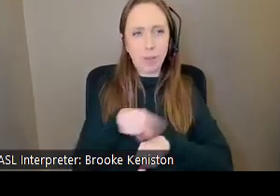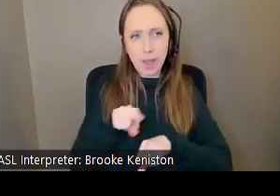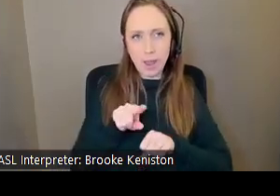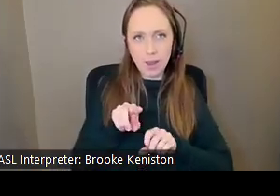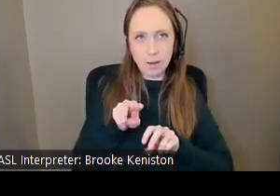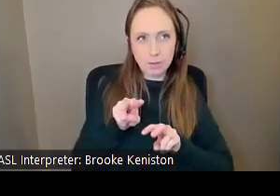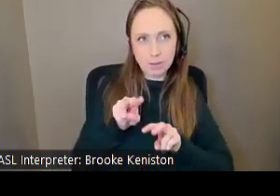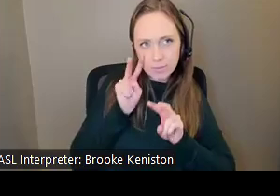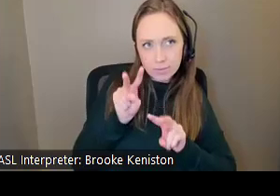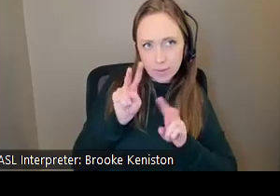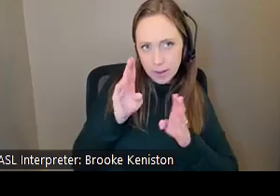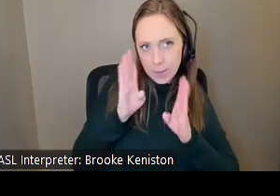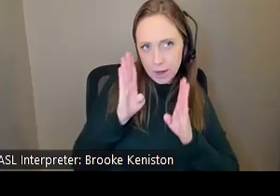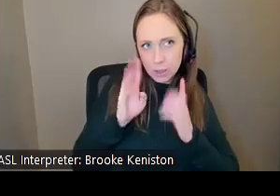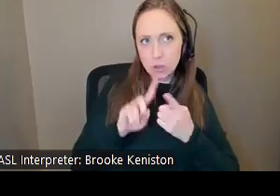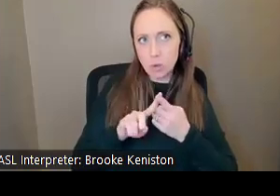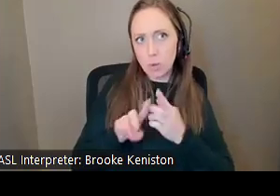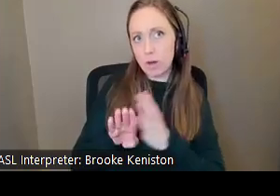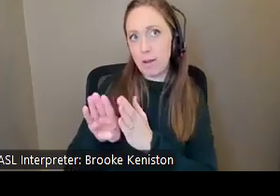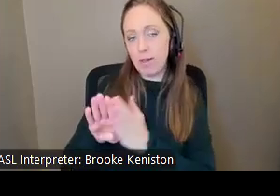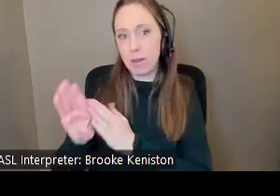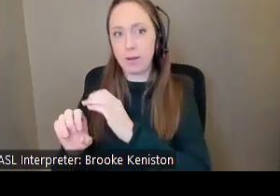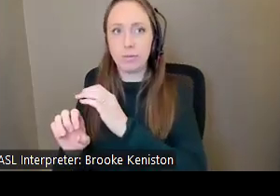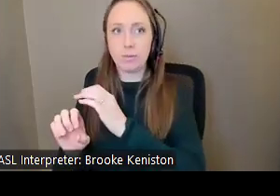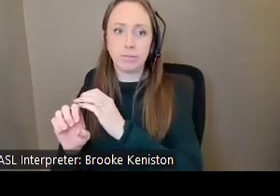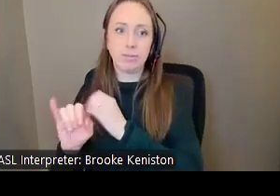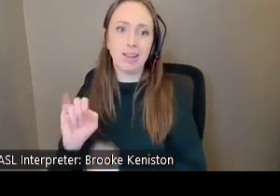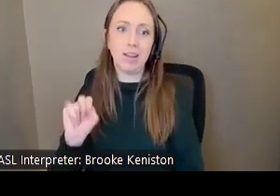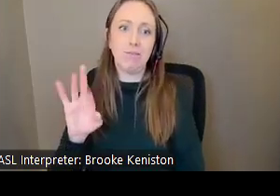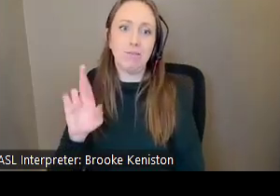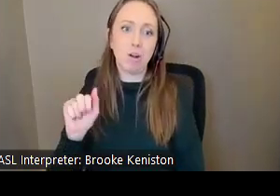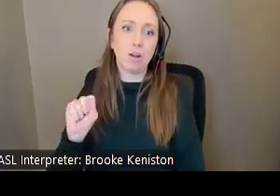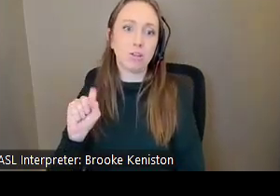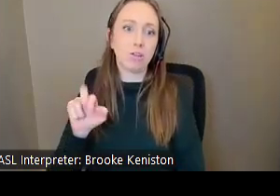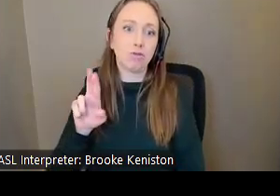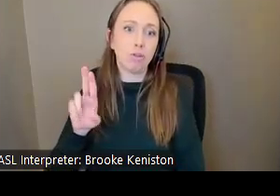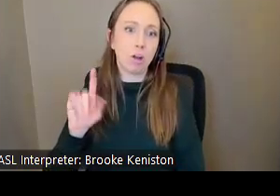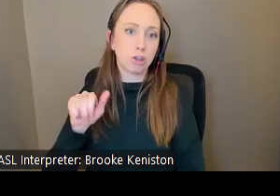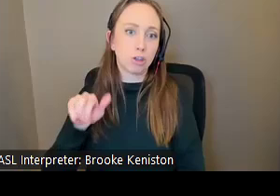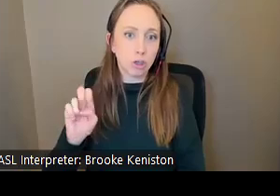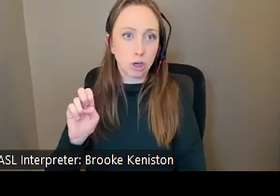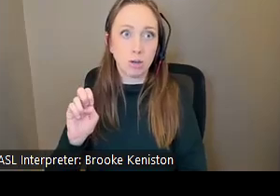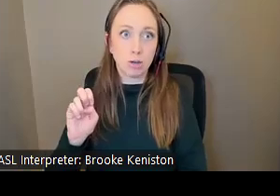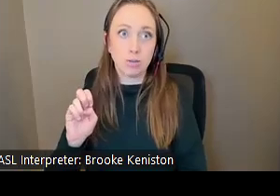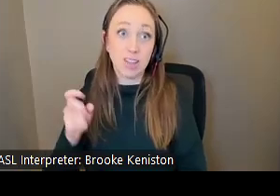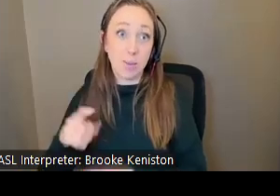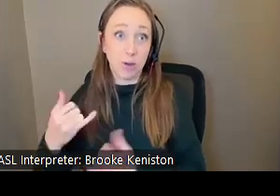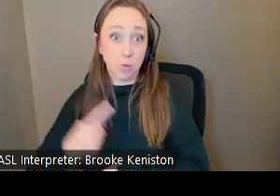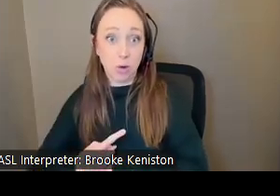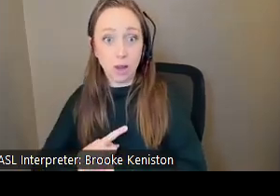our phones, our access, 24-hour streaming capabilities, all of that was